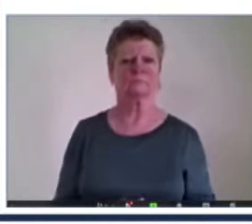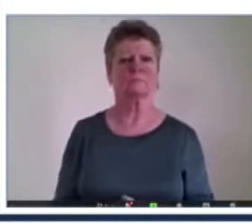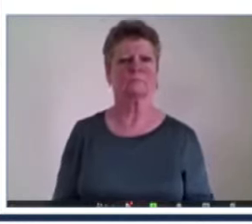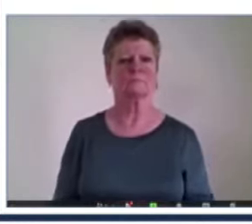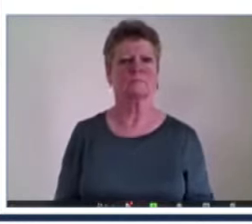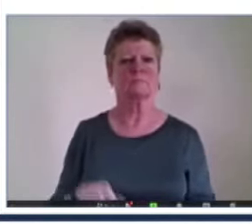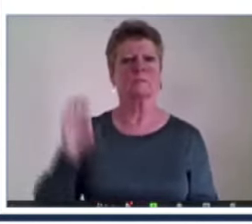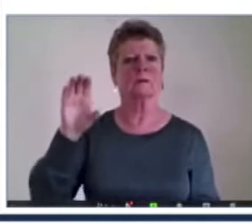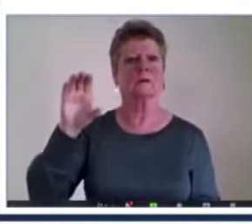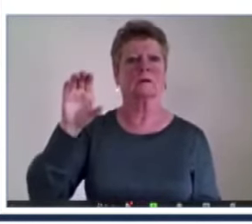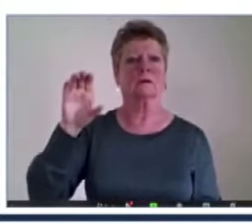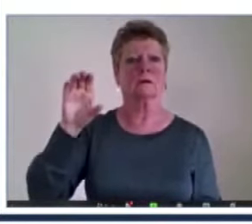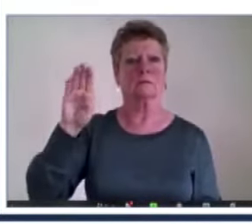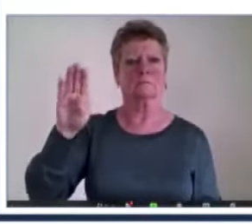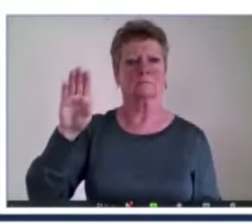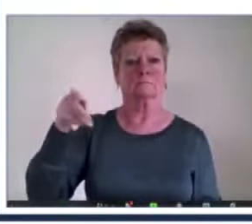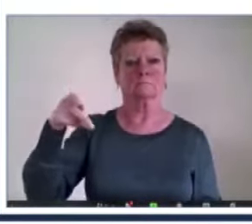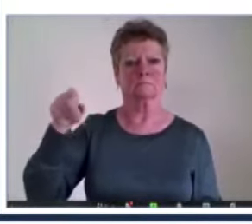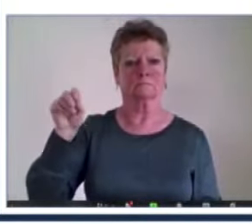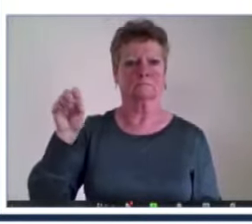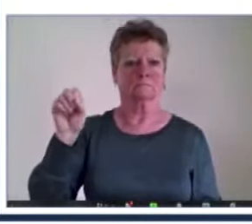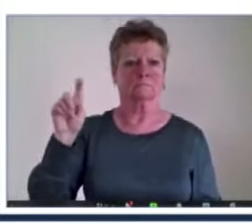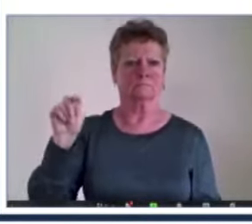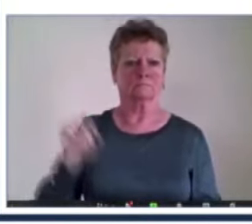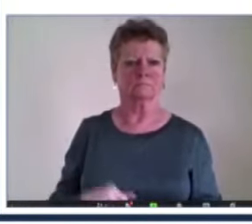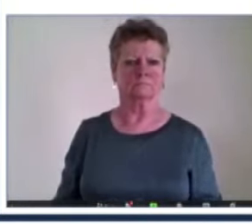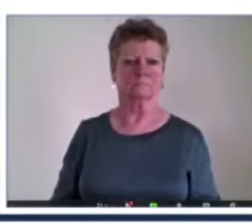Breton Post. Go ahead, Nicole.